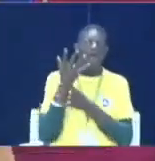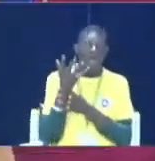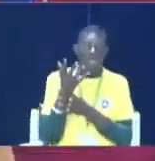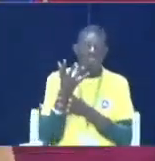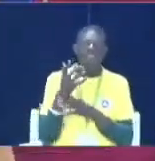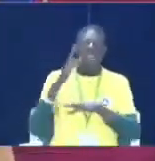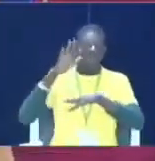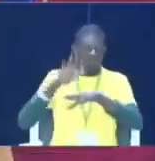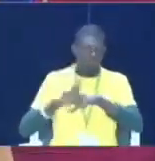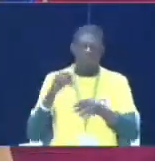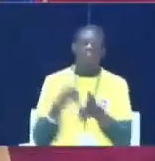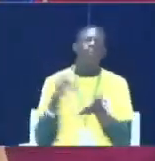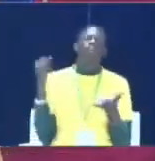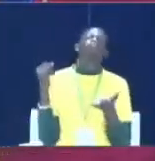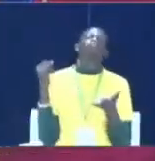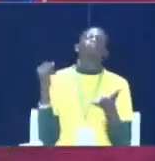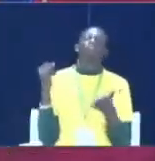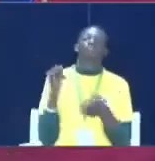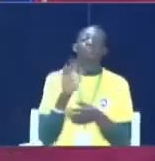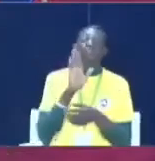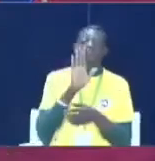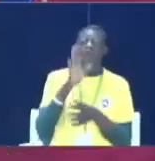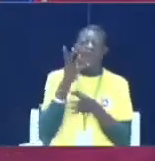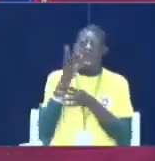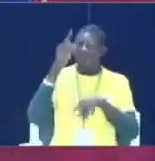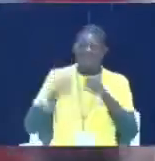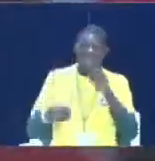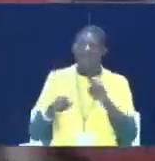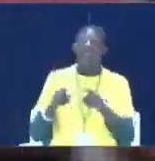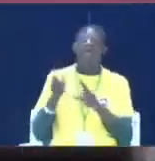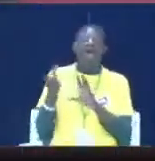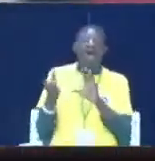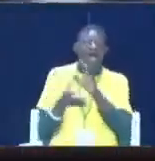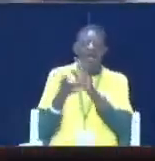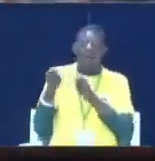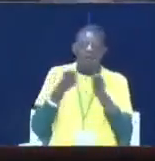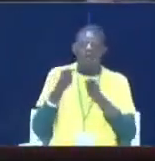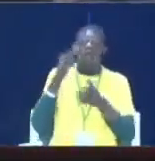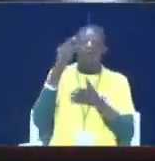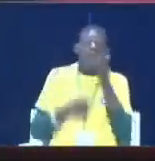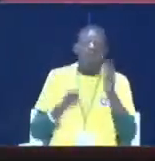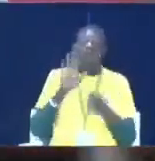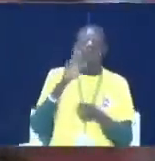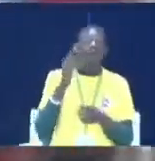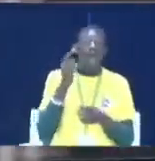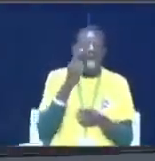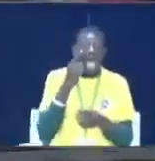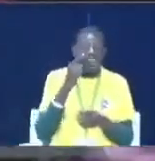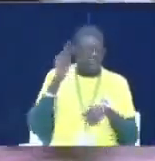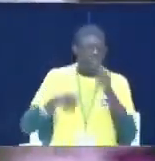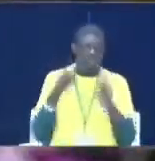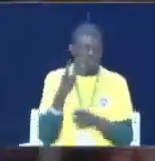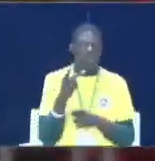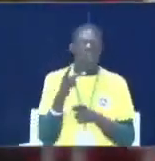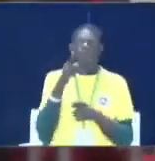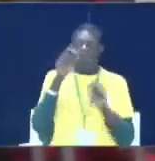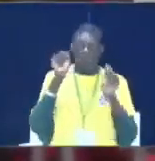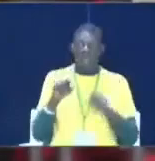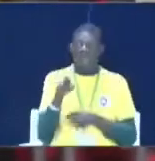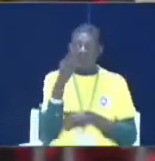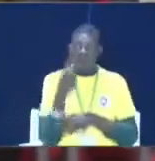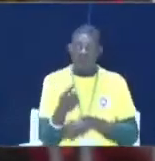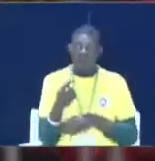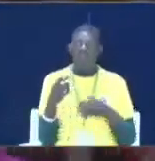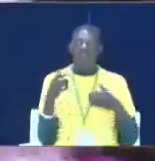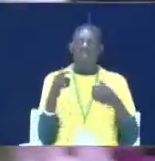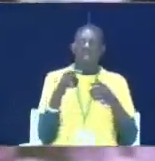have handled. Your hand cannot handle what your eyes have not seen. You can only undo